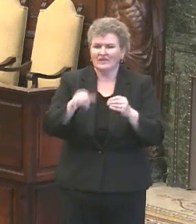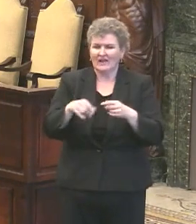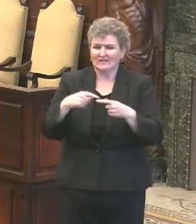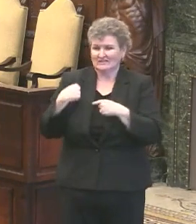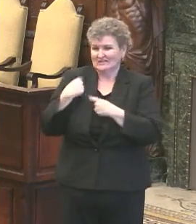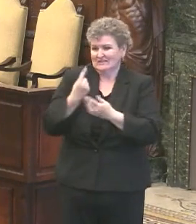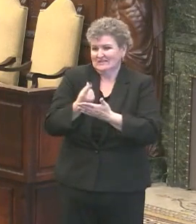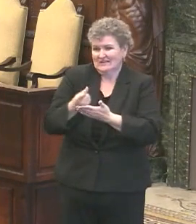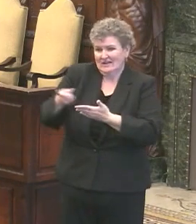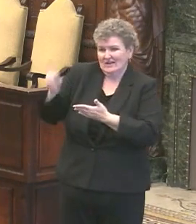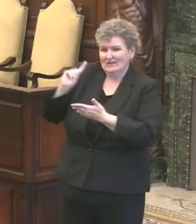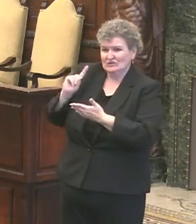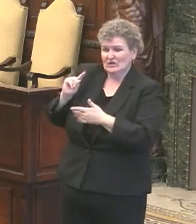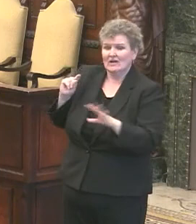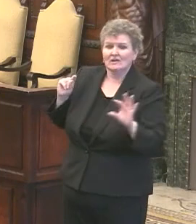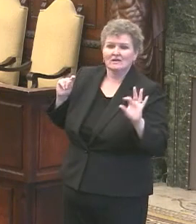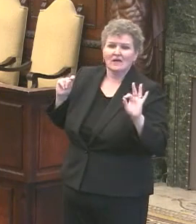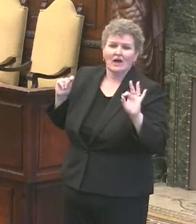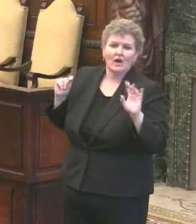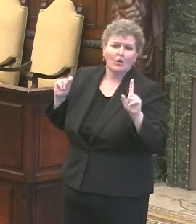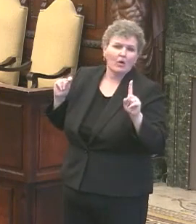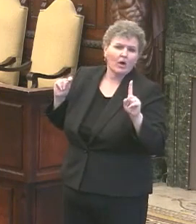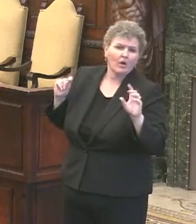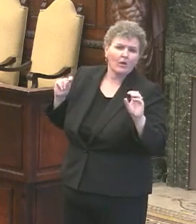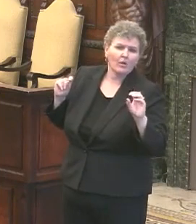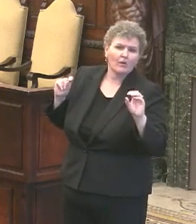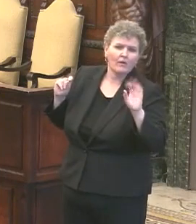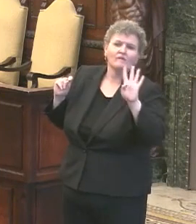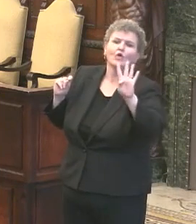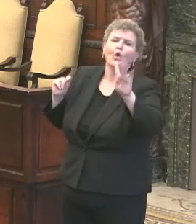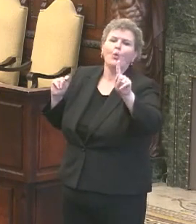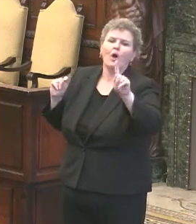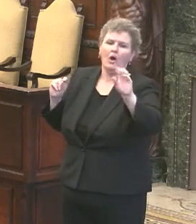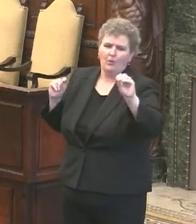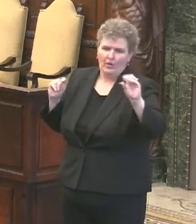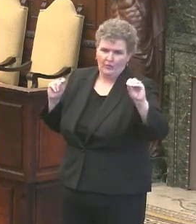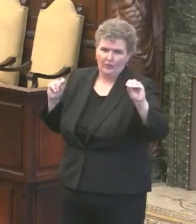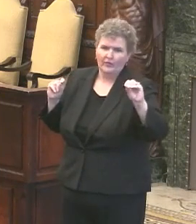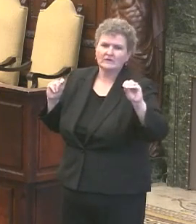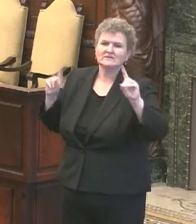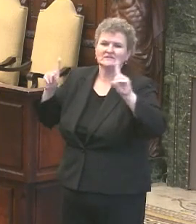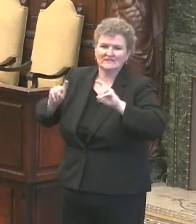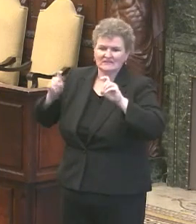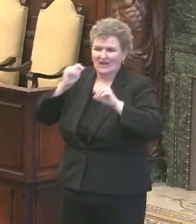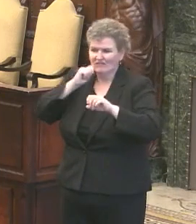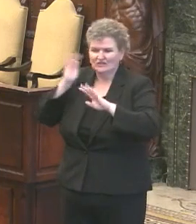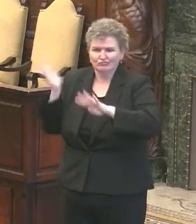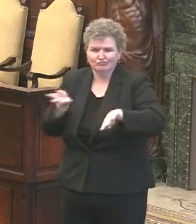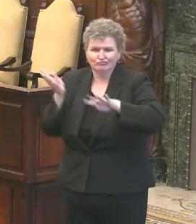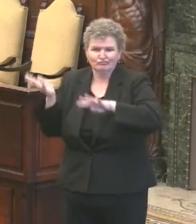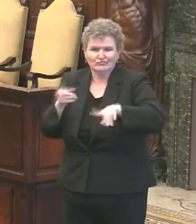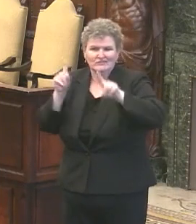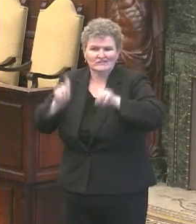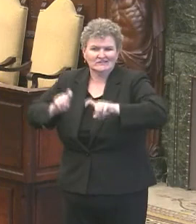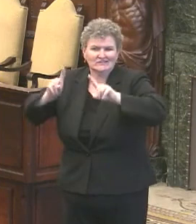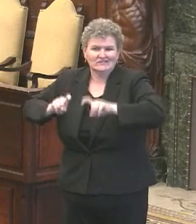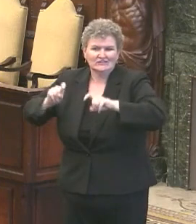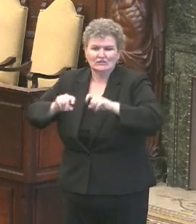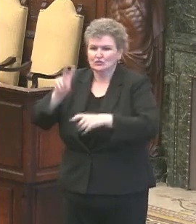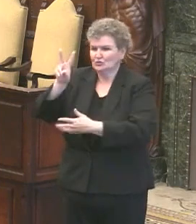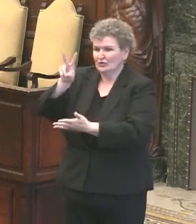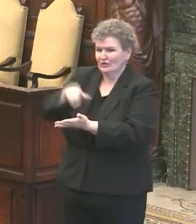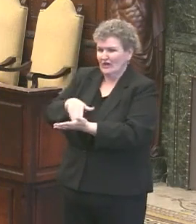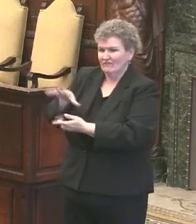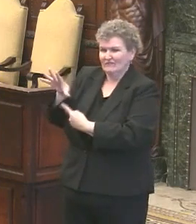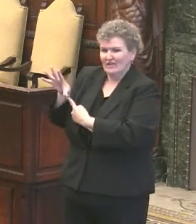about 4,100 tests per day. We've long had a goal of getting up to 5,000 tests per day. So we were at 2,500 just a few weeks